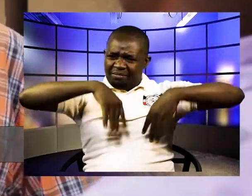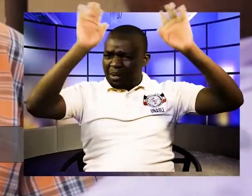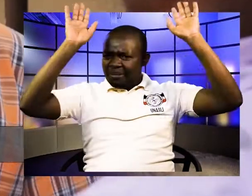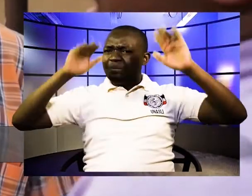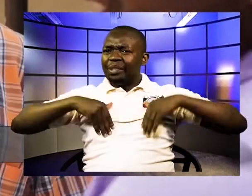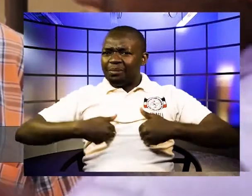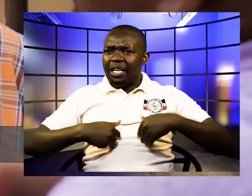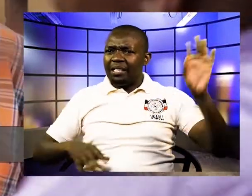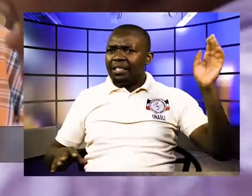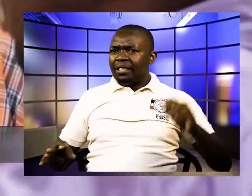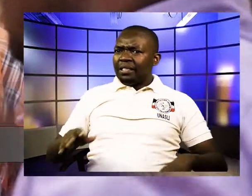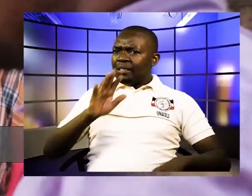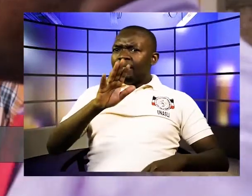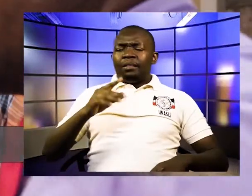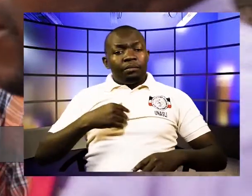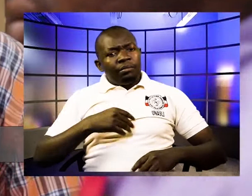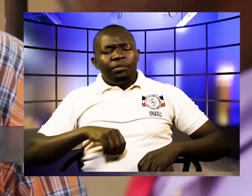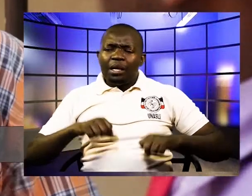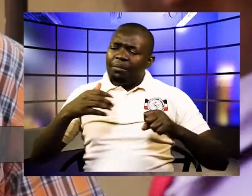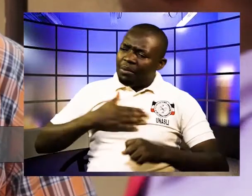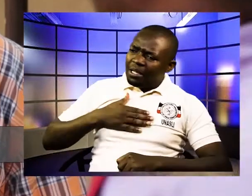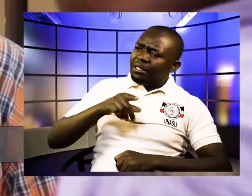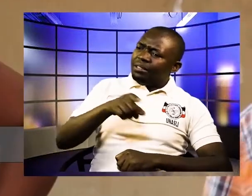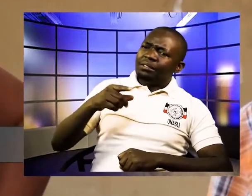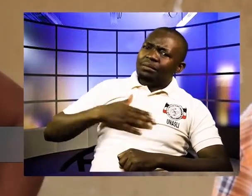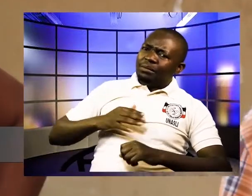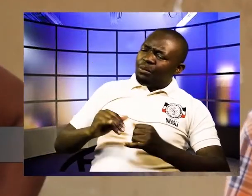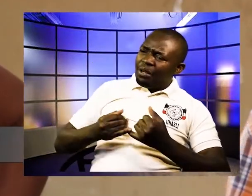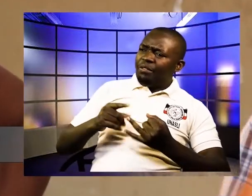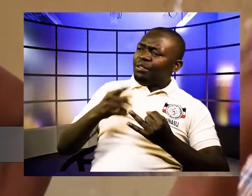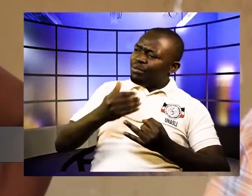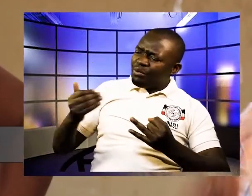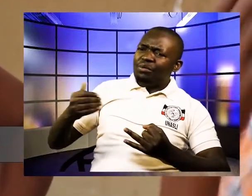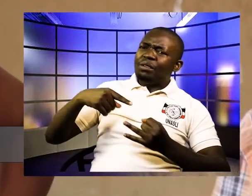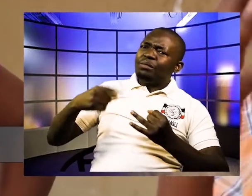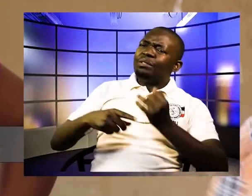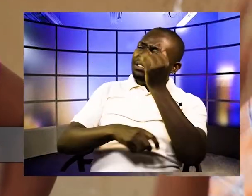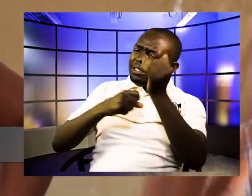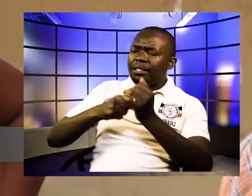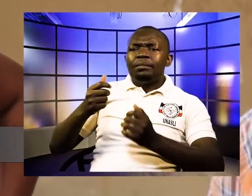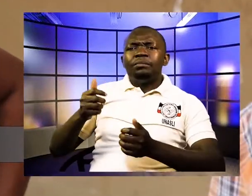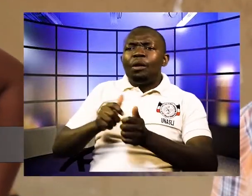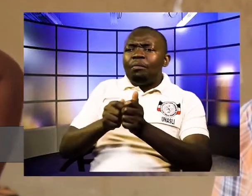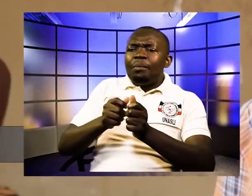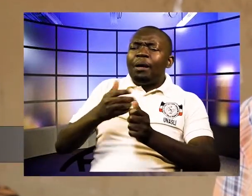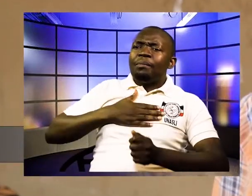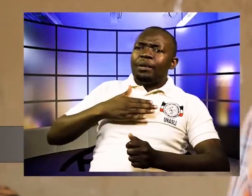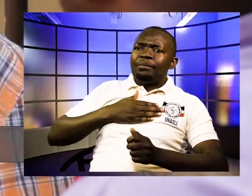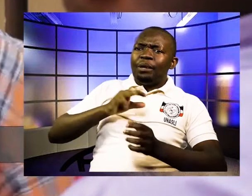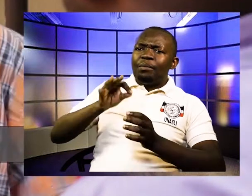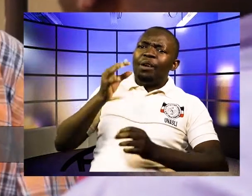be banziba ensonga zamwe zintamye banziba tukubyeki babe mwanyi zange ono n'abaana